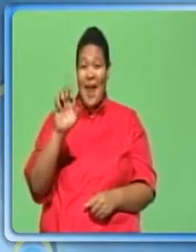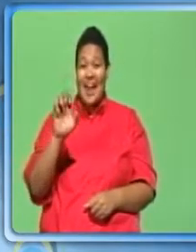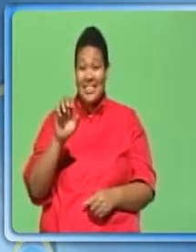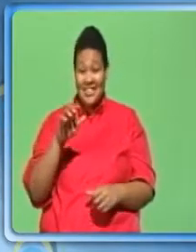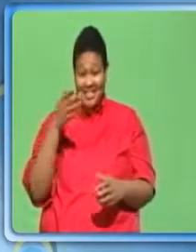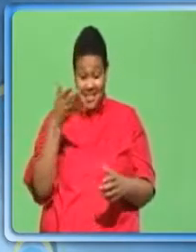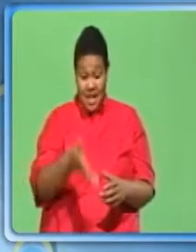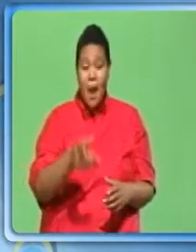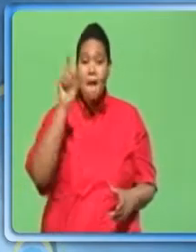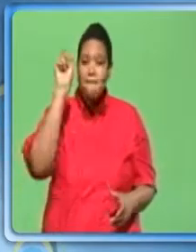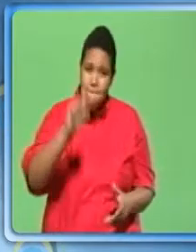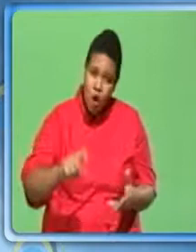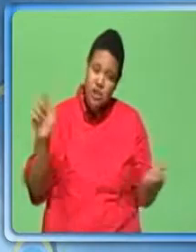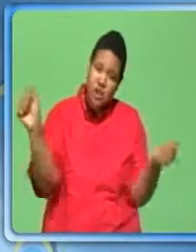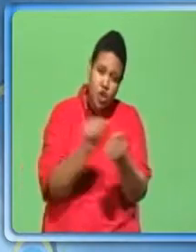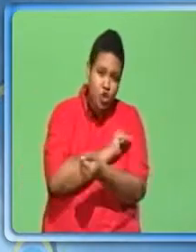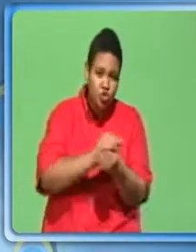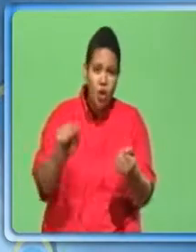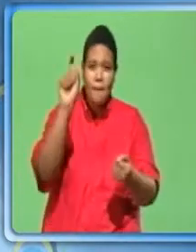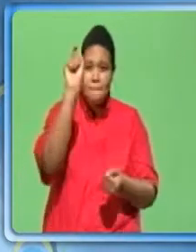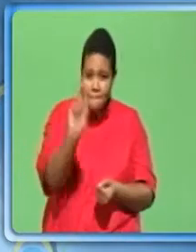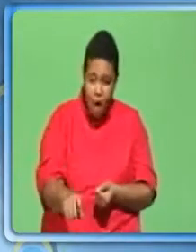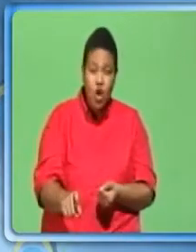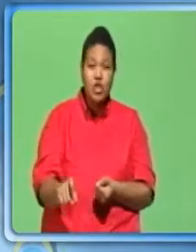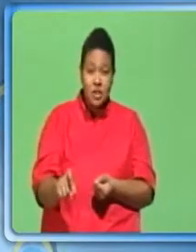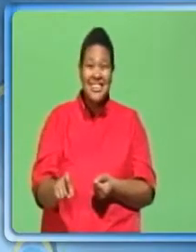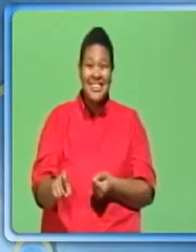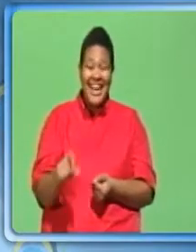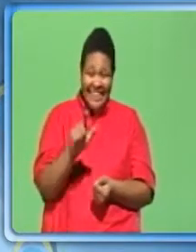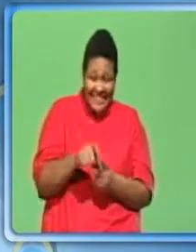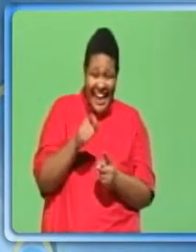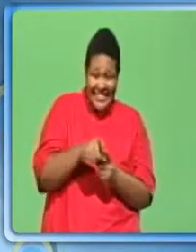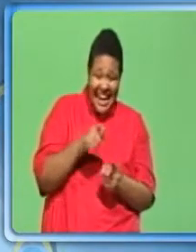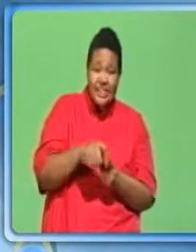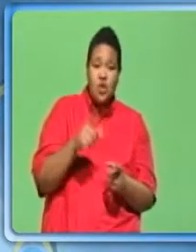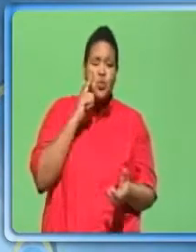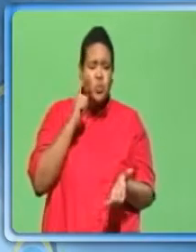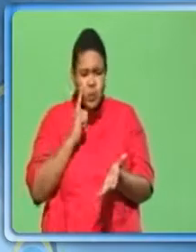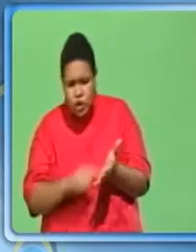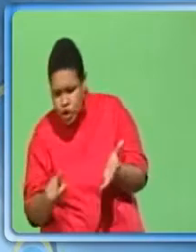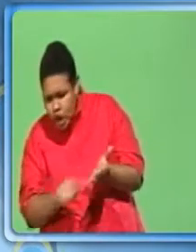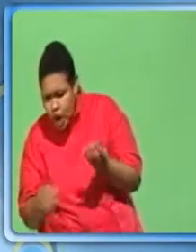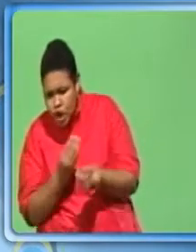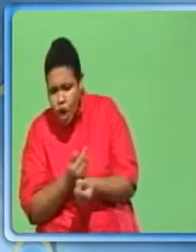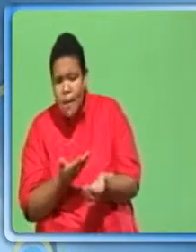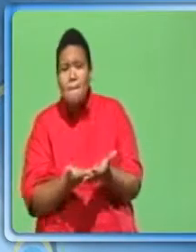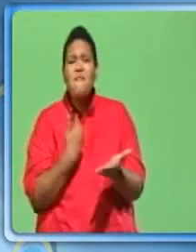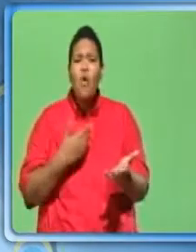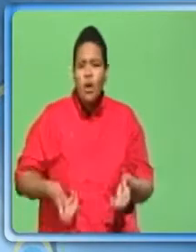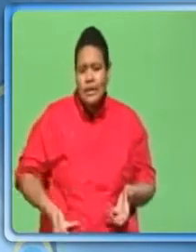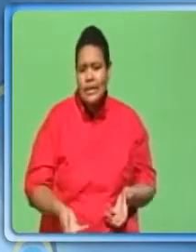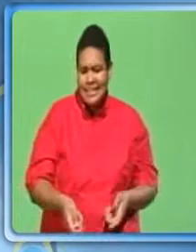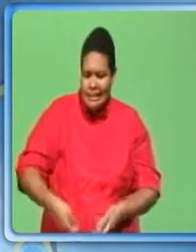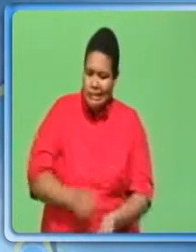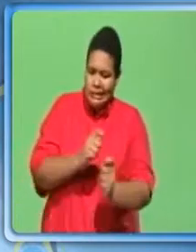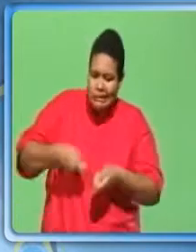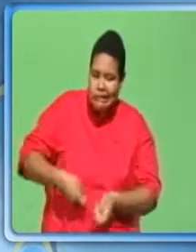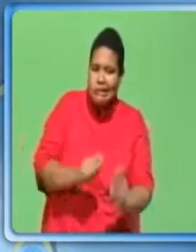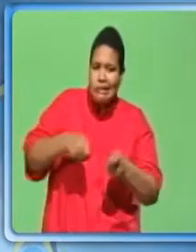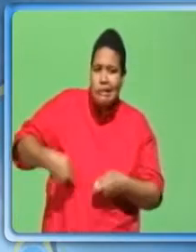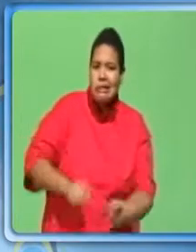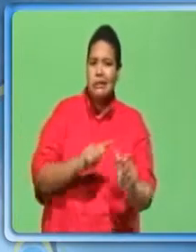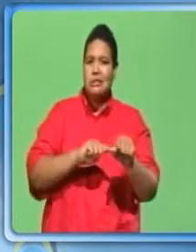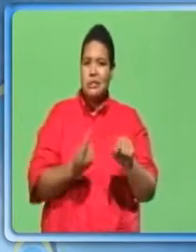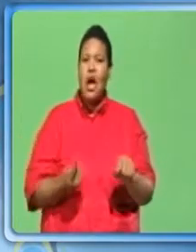site must be destroyed. The soil conditions should be checked before excavation begins.